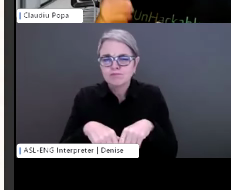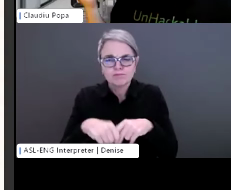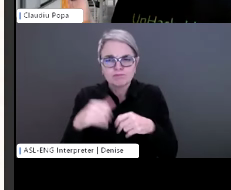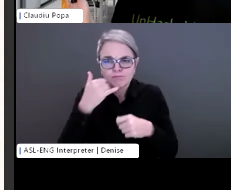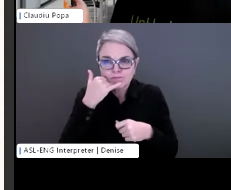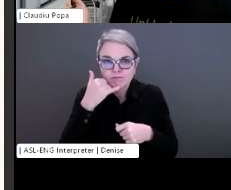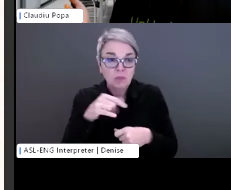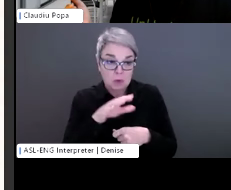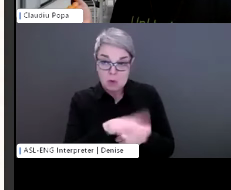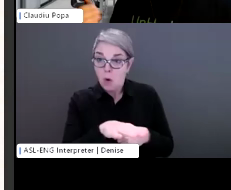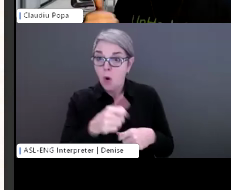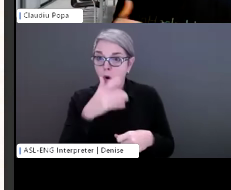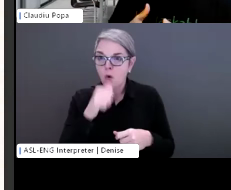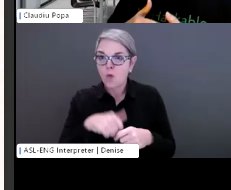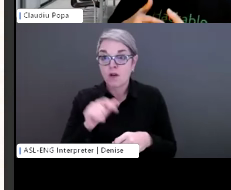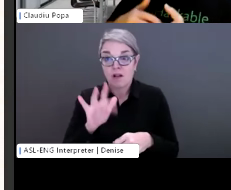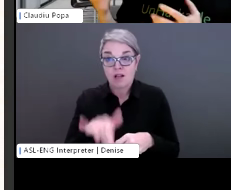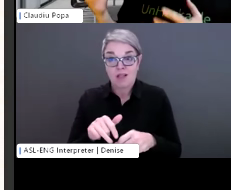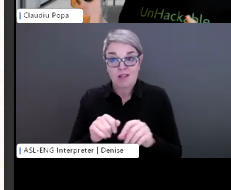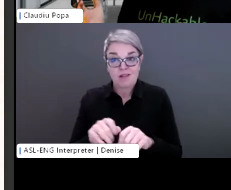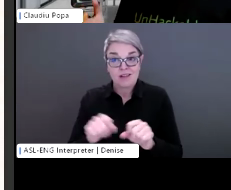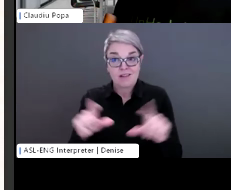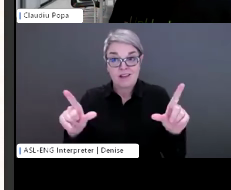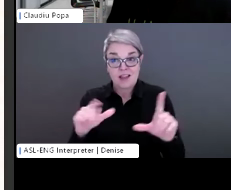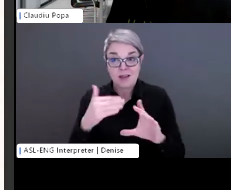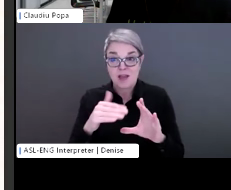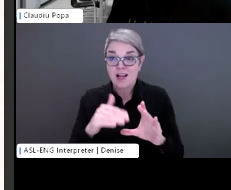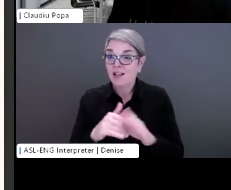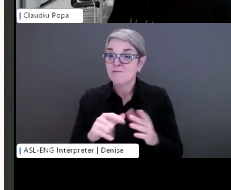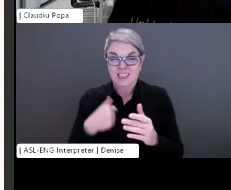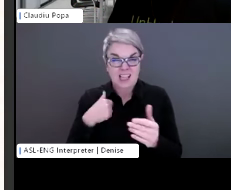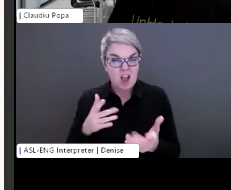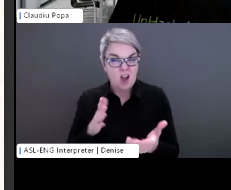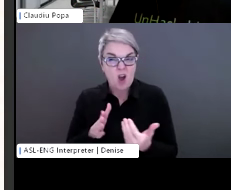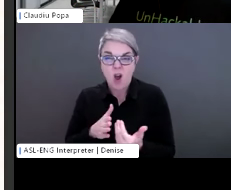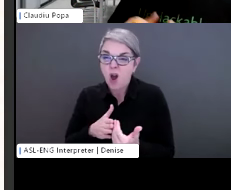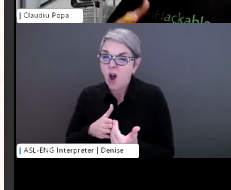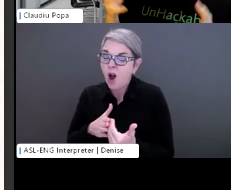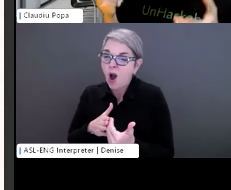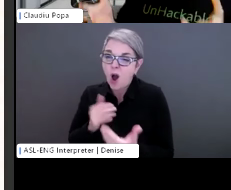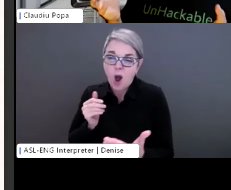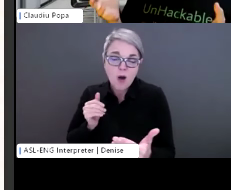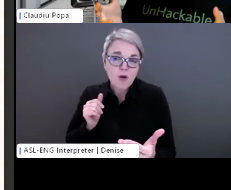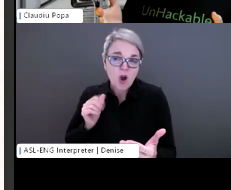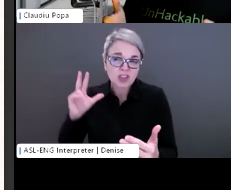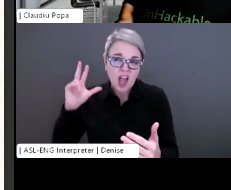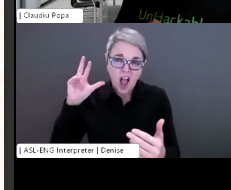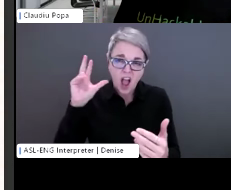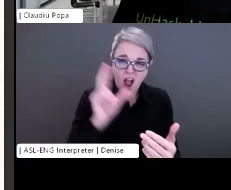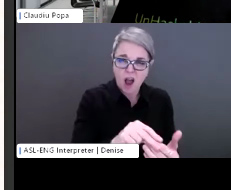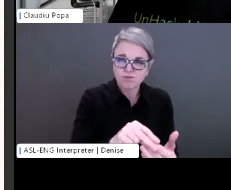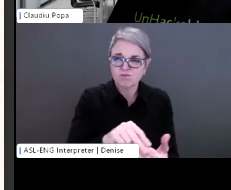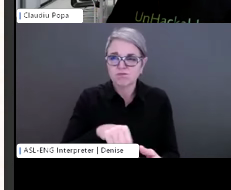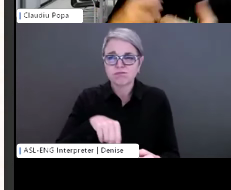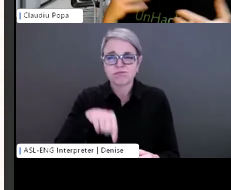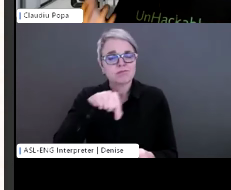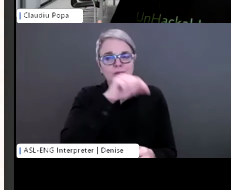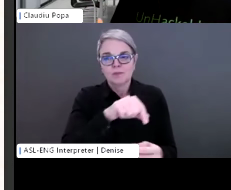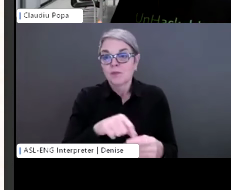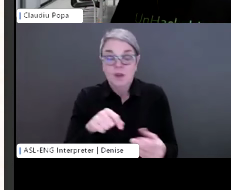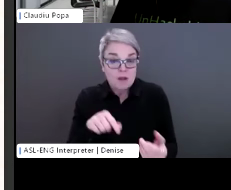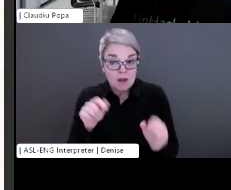I'm halfway there. I'm almost installed on their computer, right? And if I can run on their computer, then I've